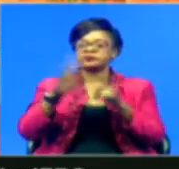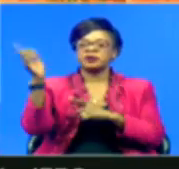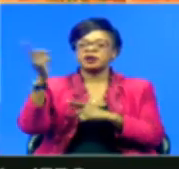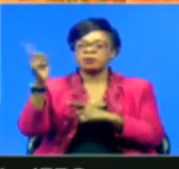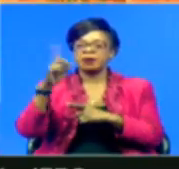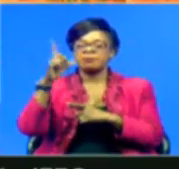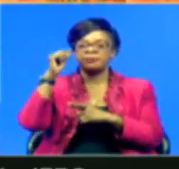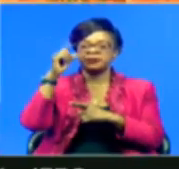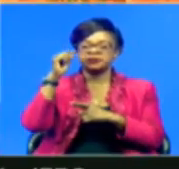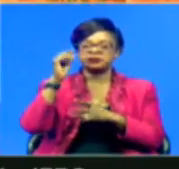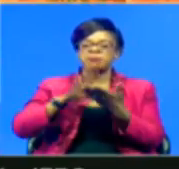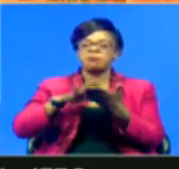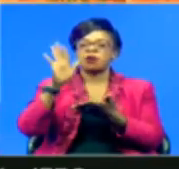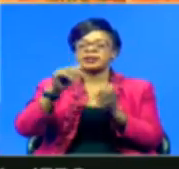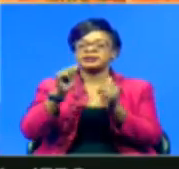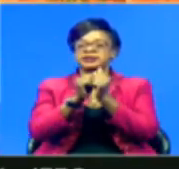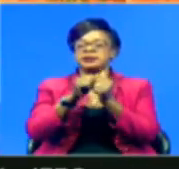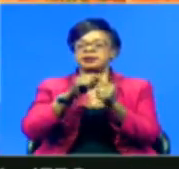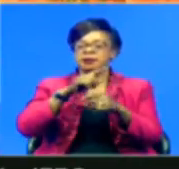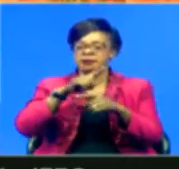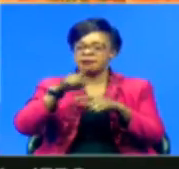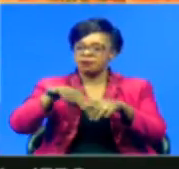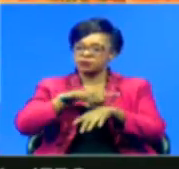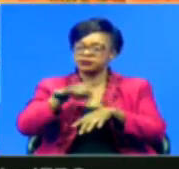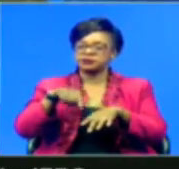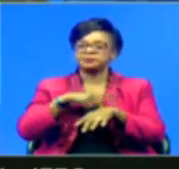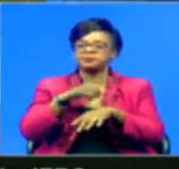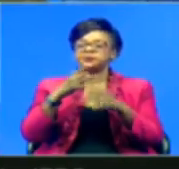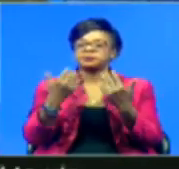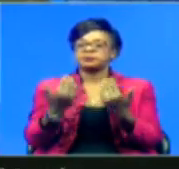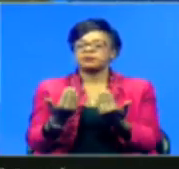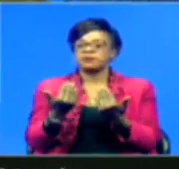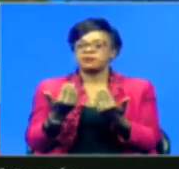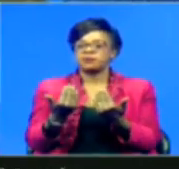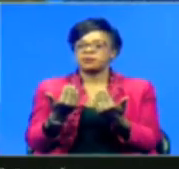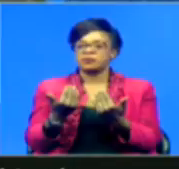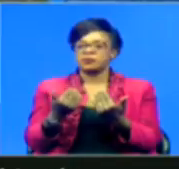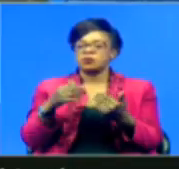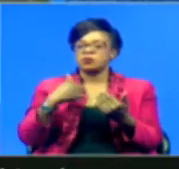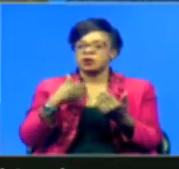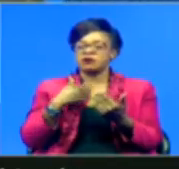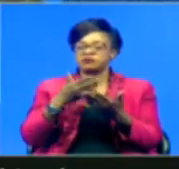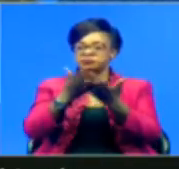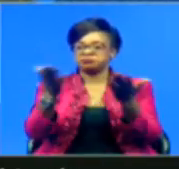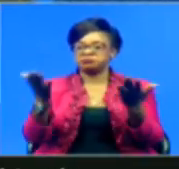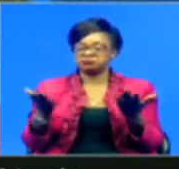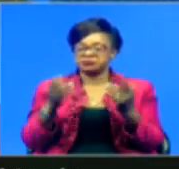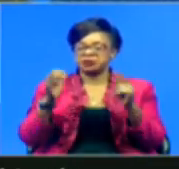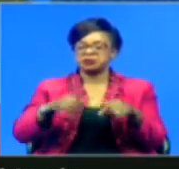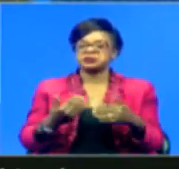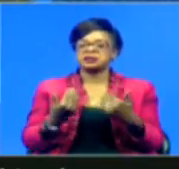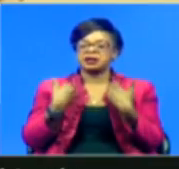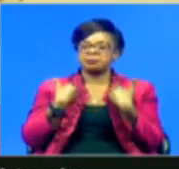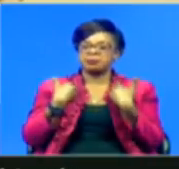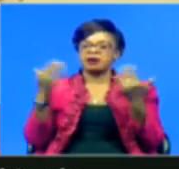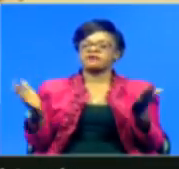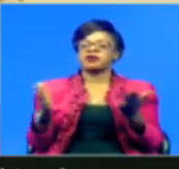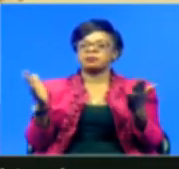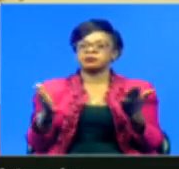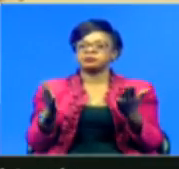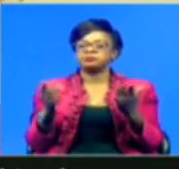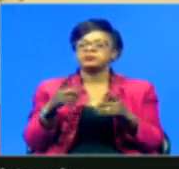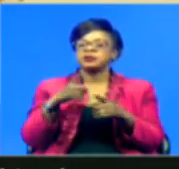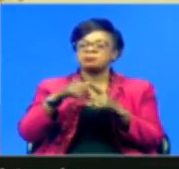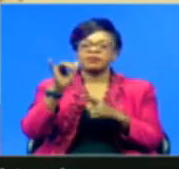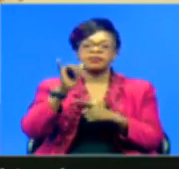would take more than 10 hours, and therefore coaches that could be turned to sleeping cubicles were available. However, this time round, that will